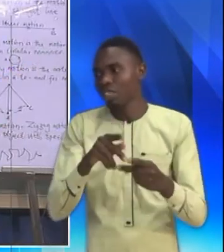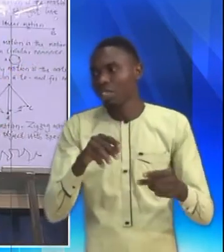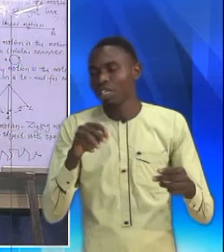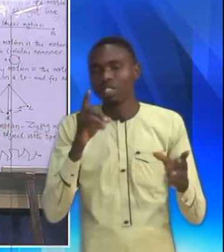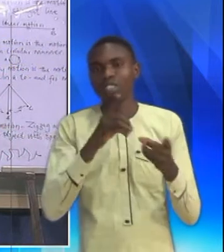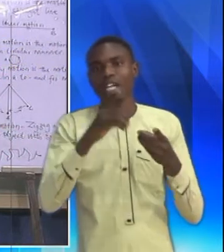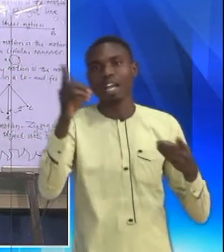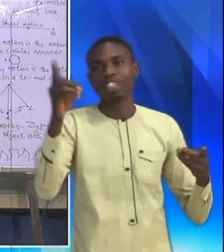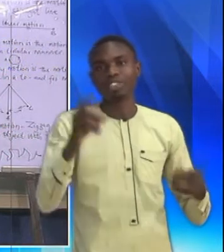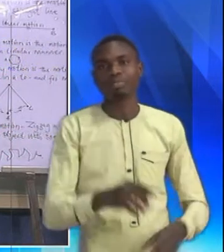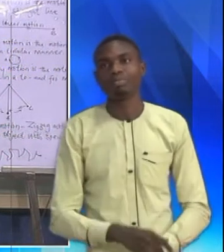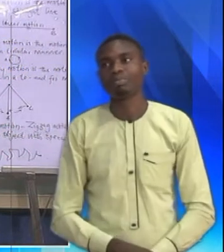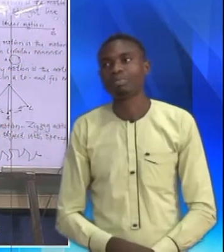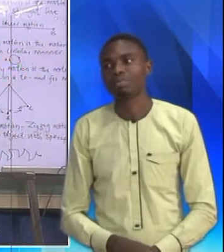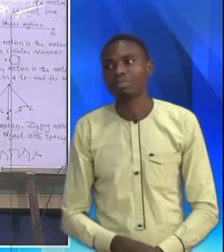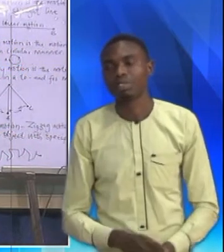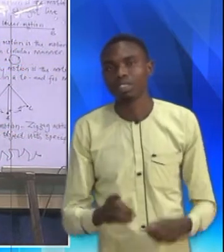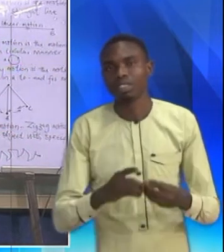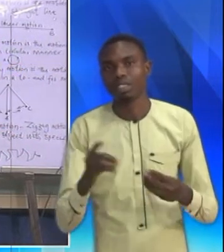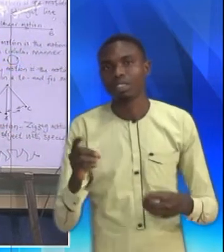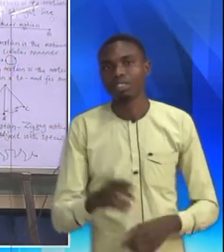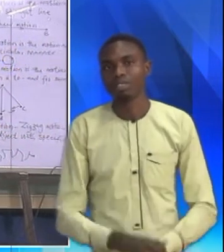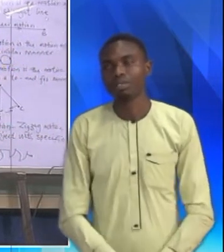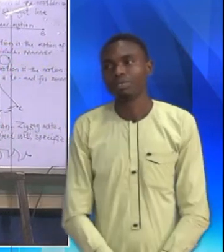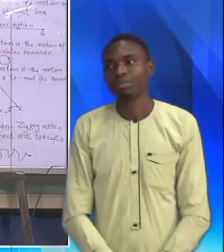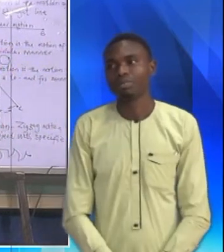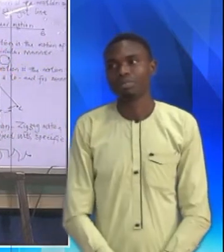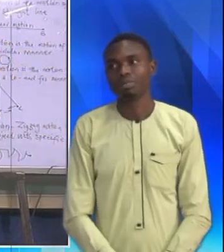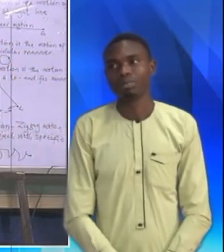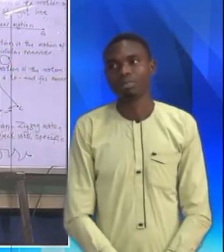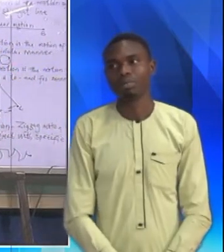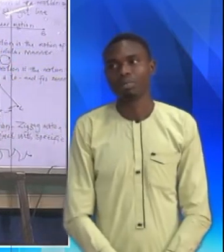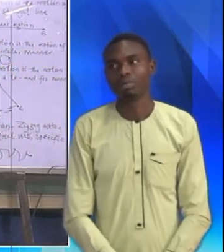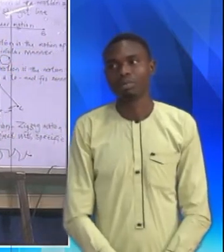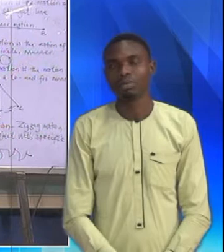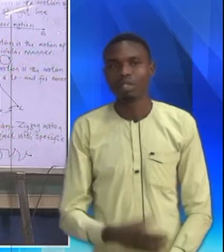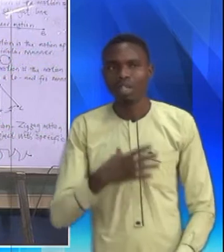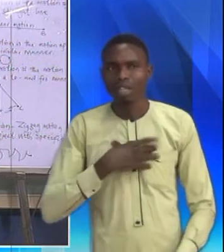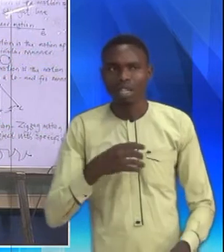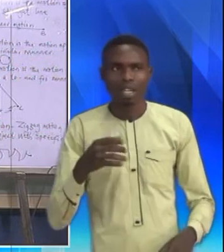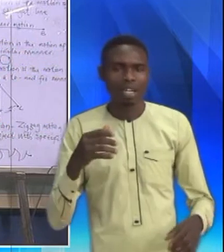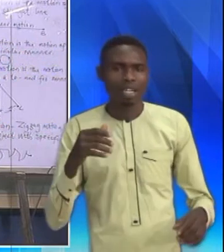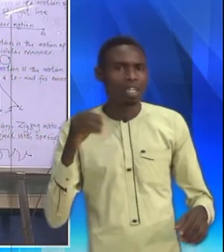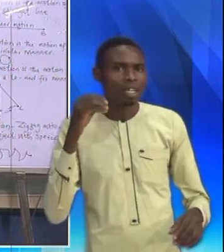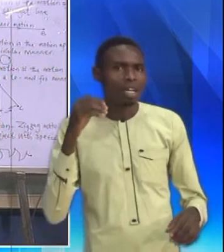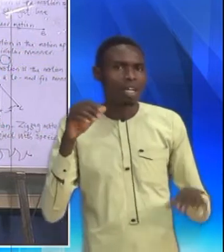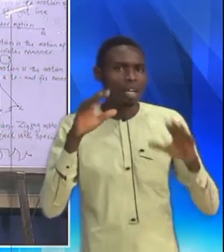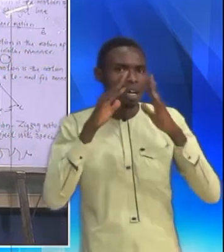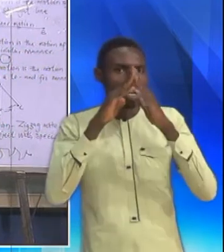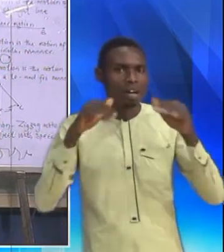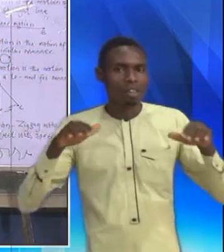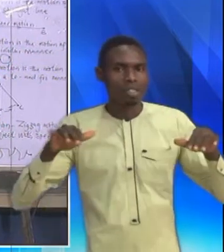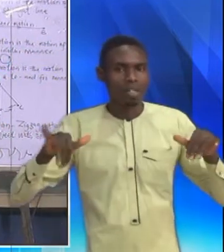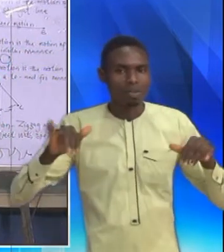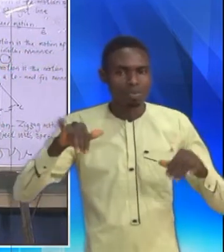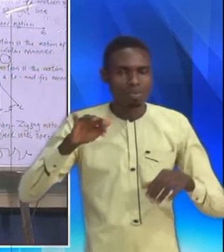by a housefly. You see how a housefly behaves in home. It will go this